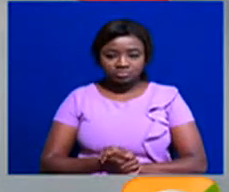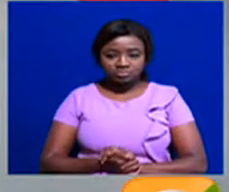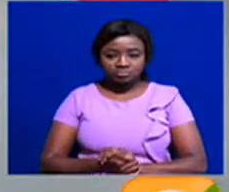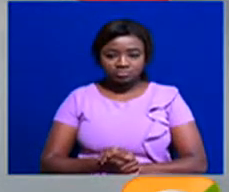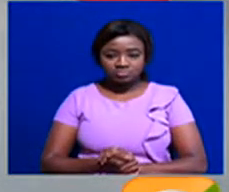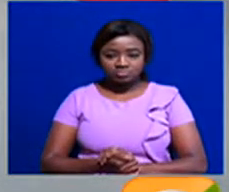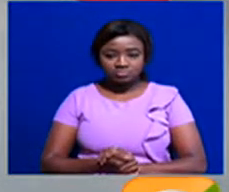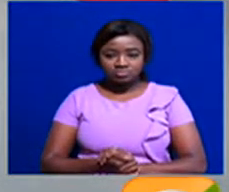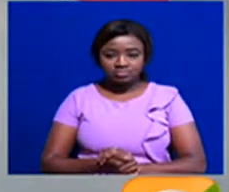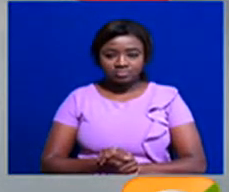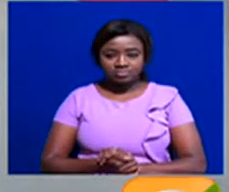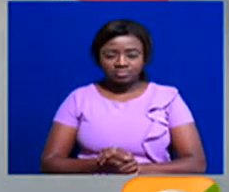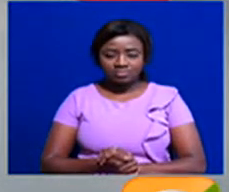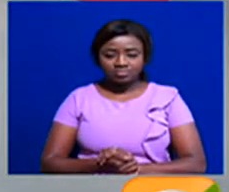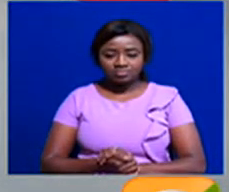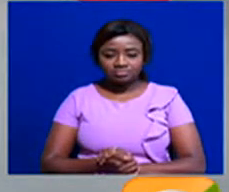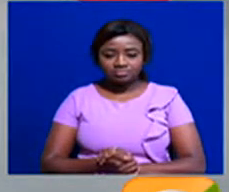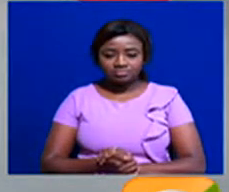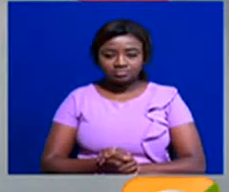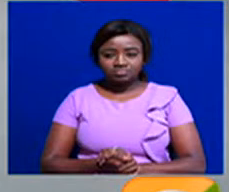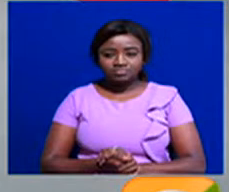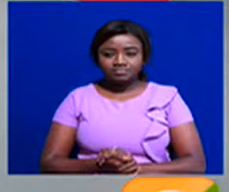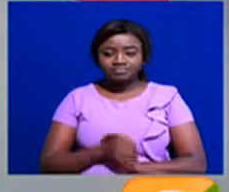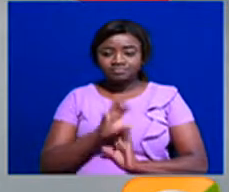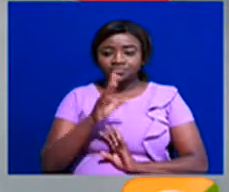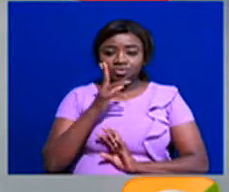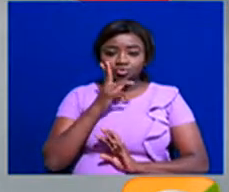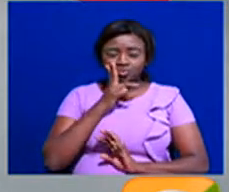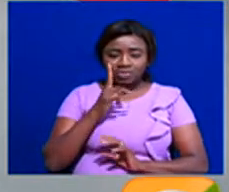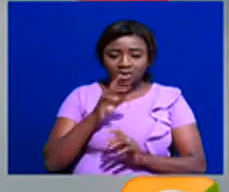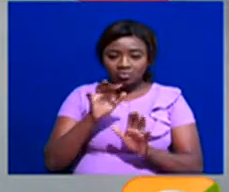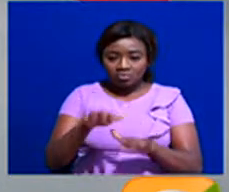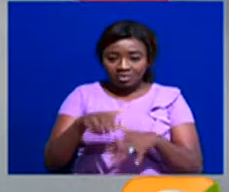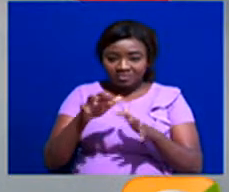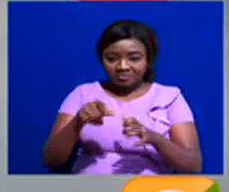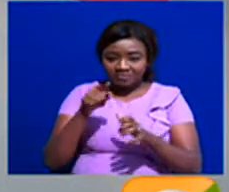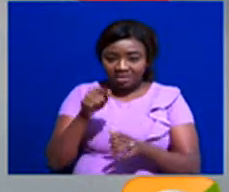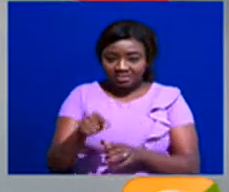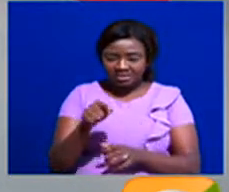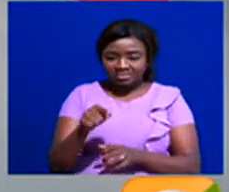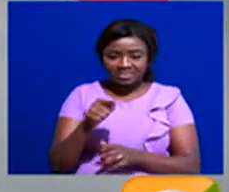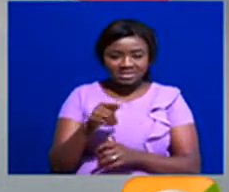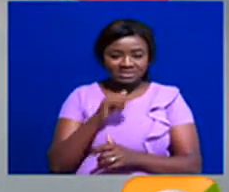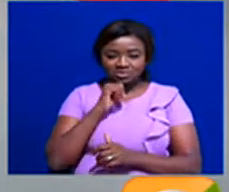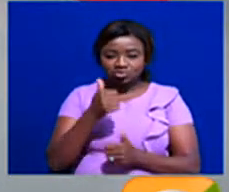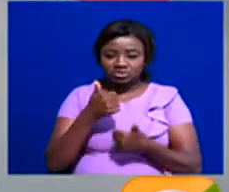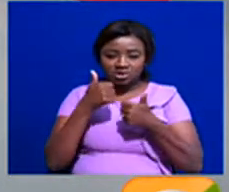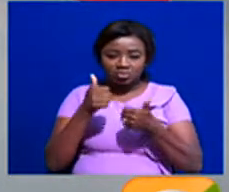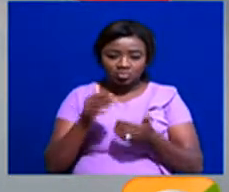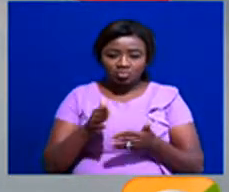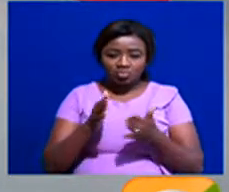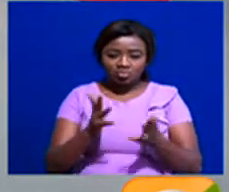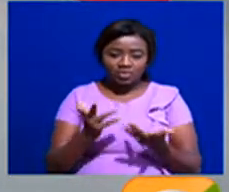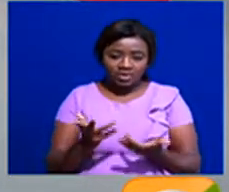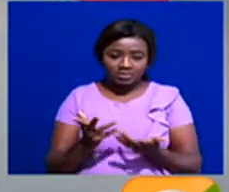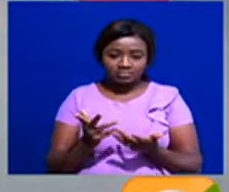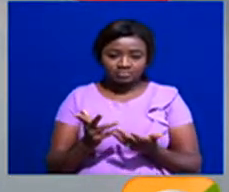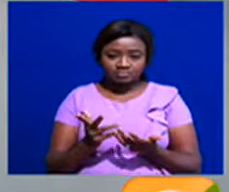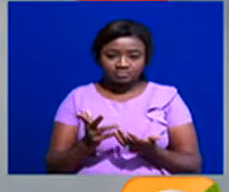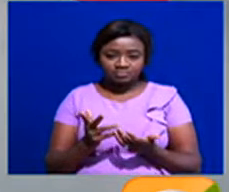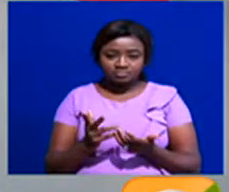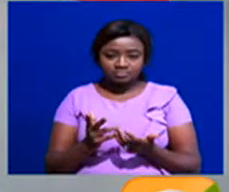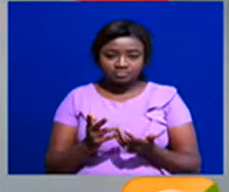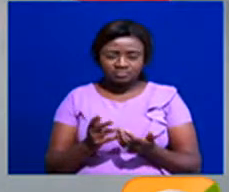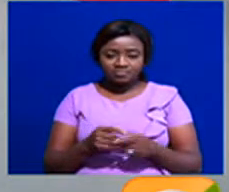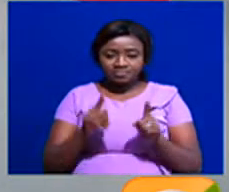is the human part, okay? Tobacco farming is not a good way of living, and I was chatting with